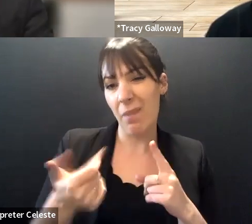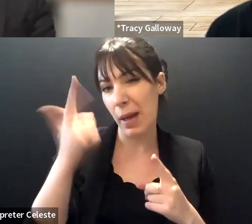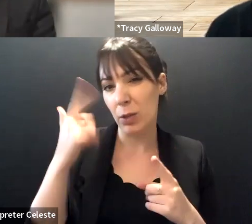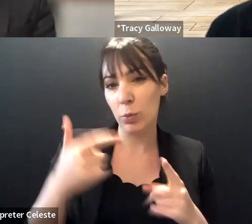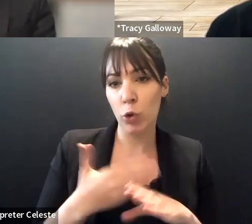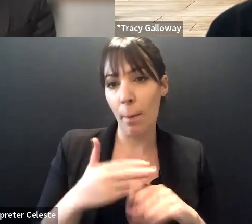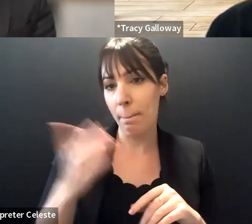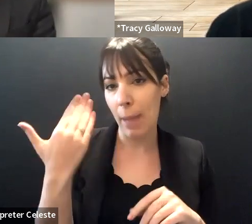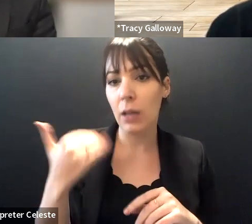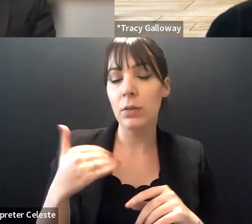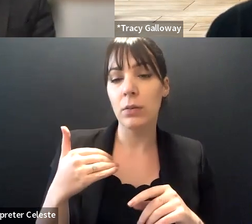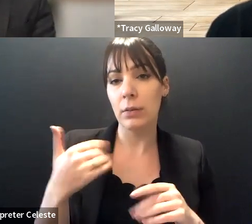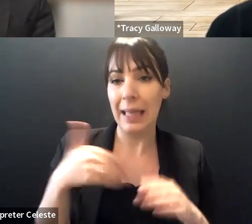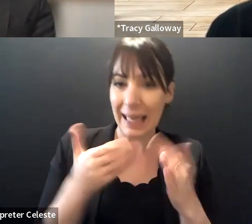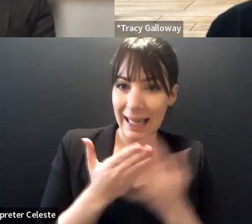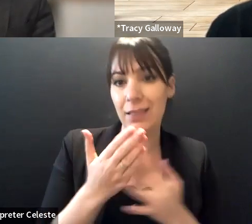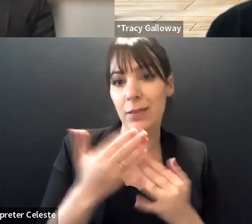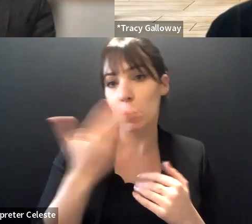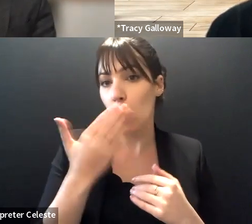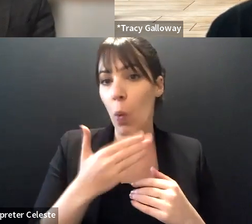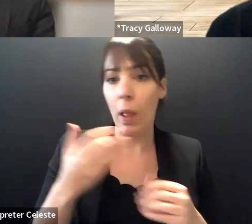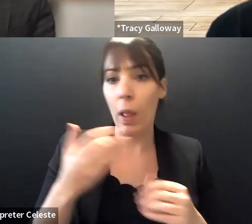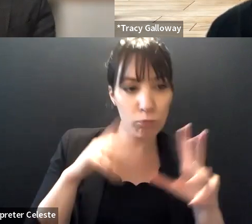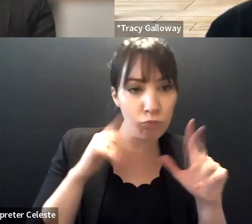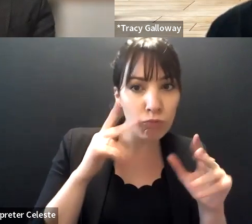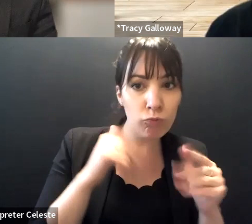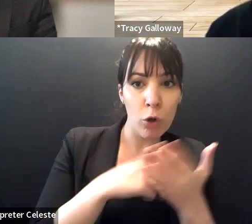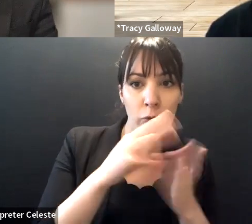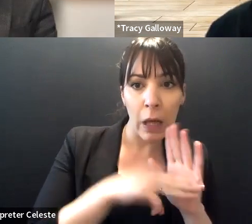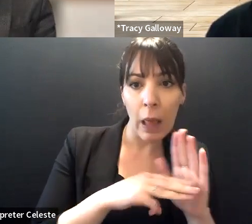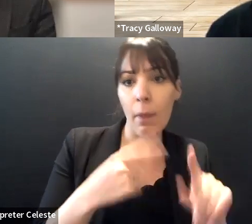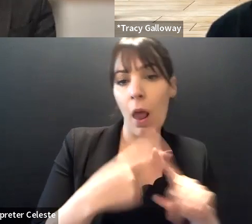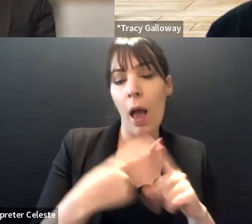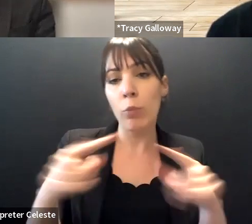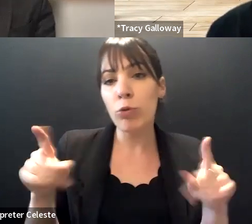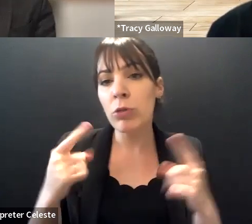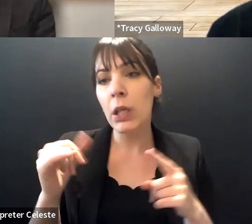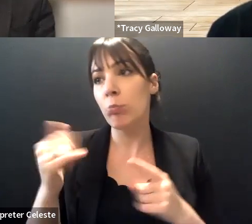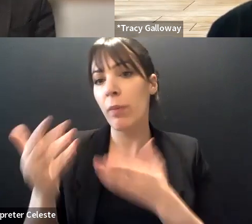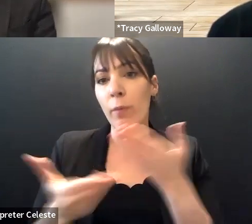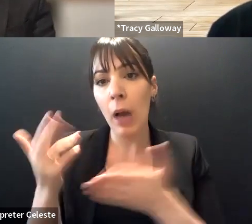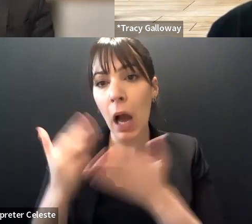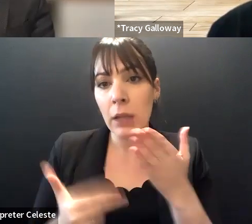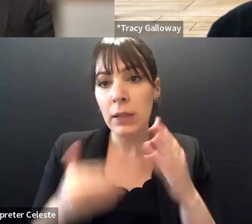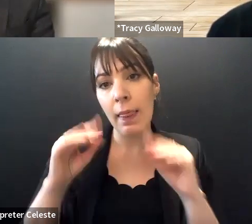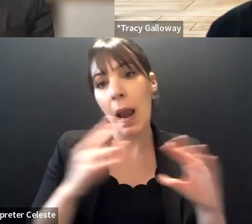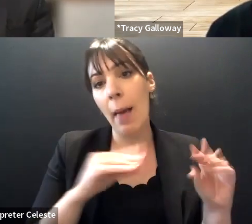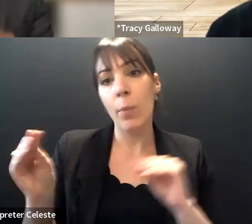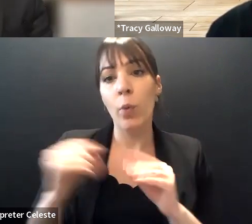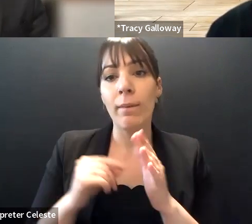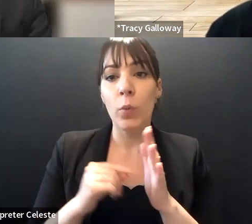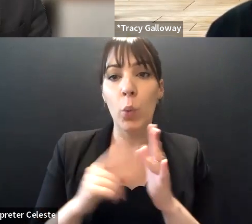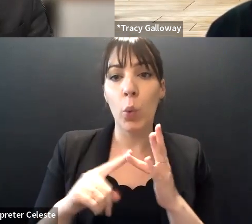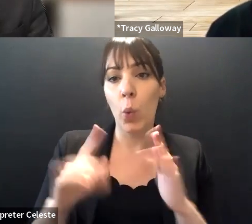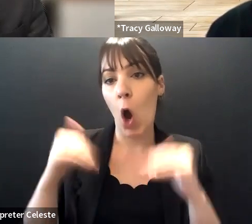of curriculum areas like music and performing arts, and then moved to higher education as lecturer